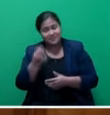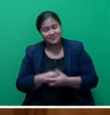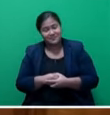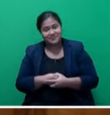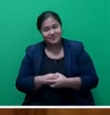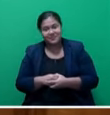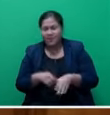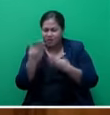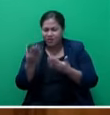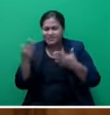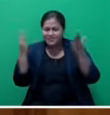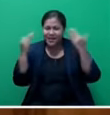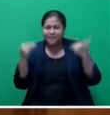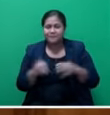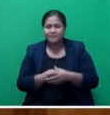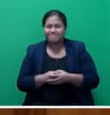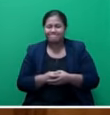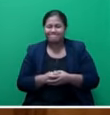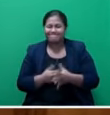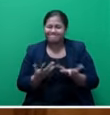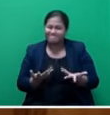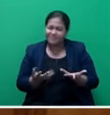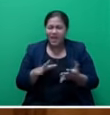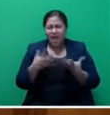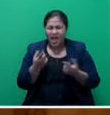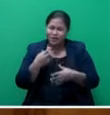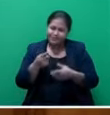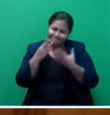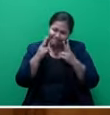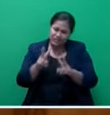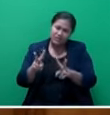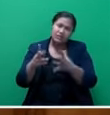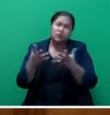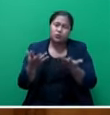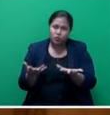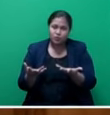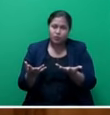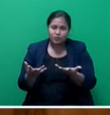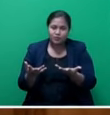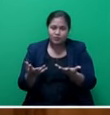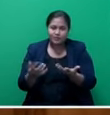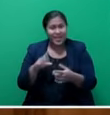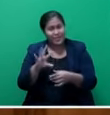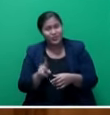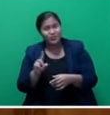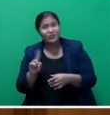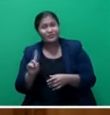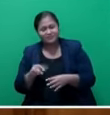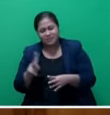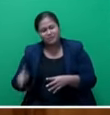Speaker, the way I see it, Honorable Speaker, it has to do with poverty.